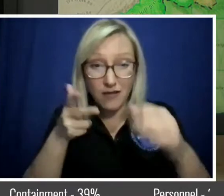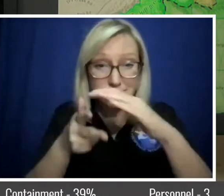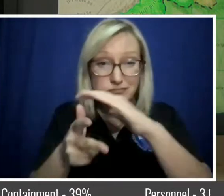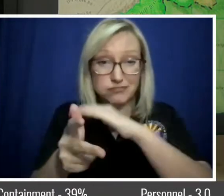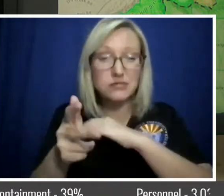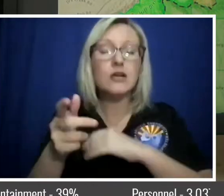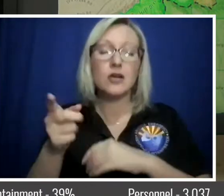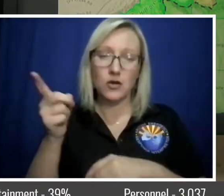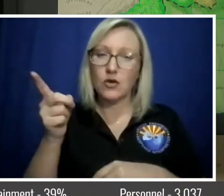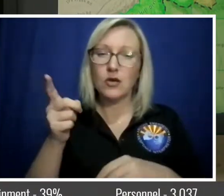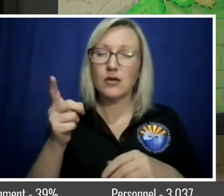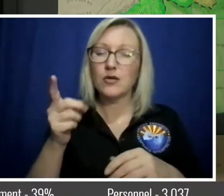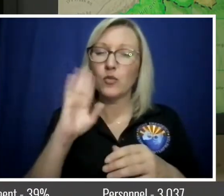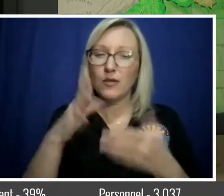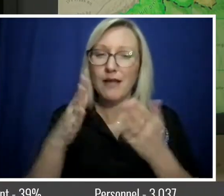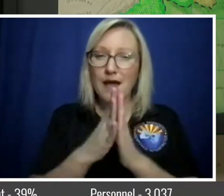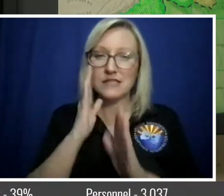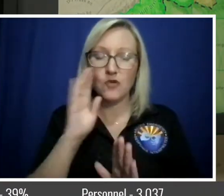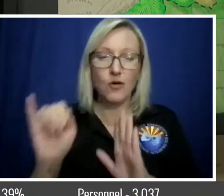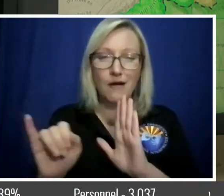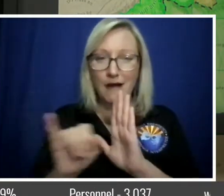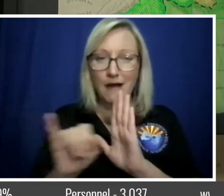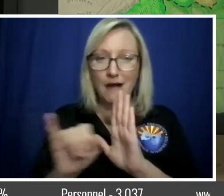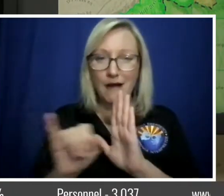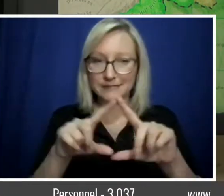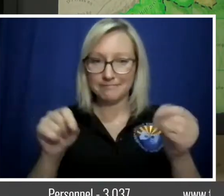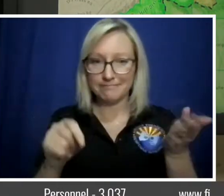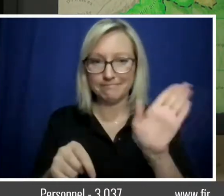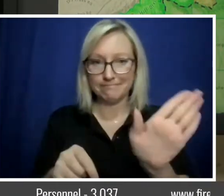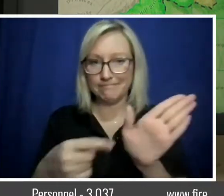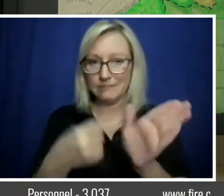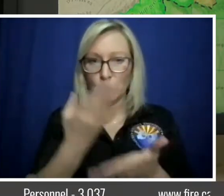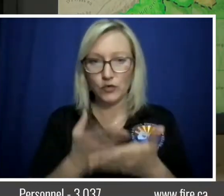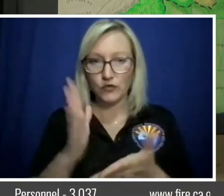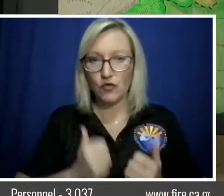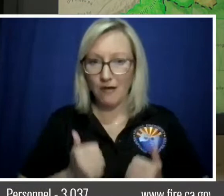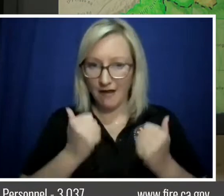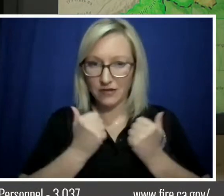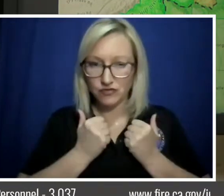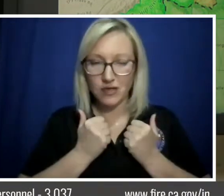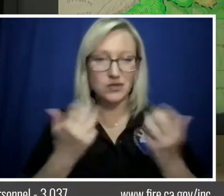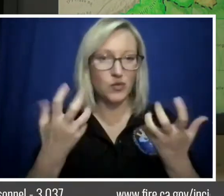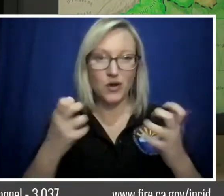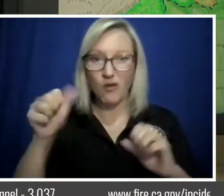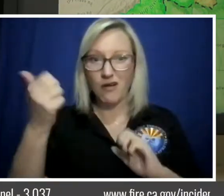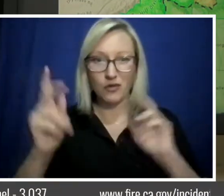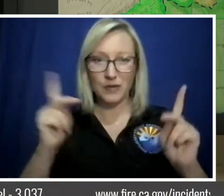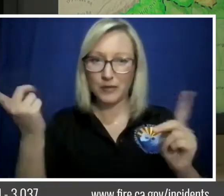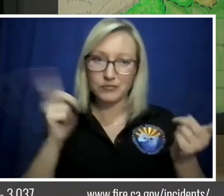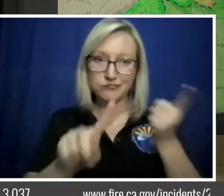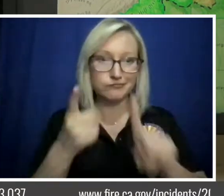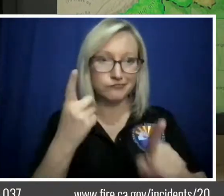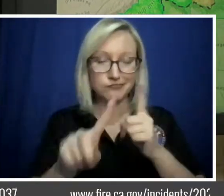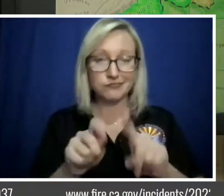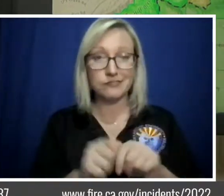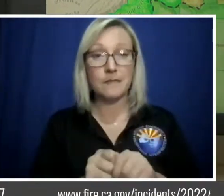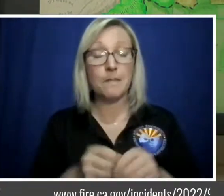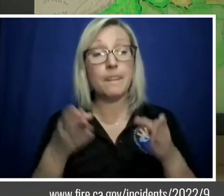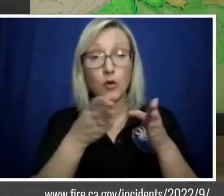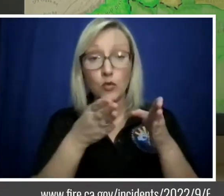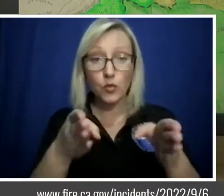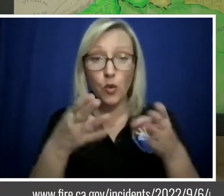residents only getting in there. As far as road closures are concerned, there still are some into